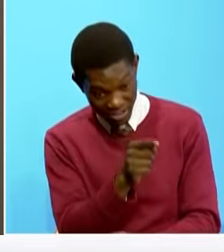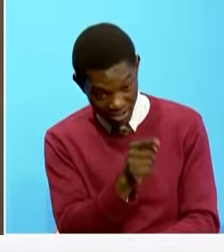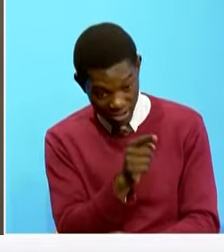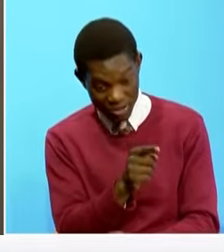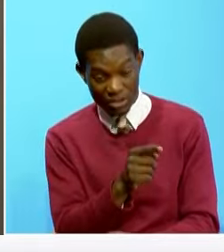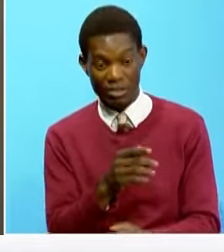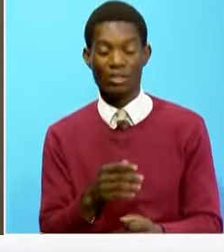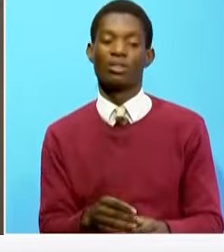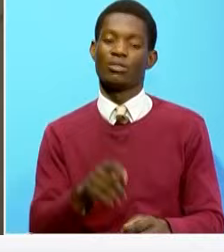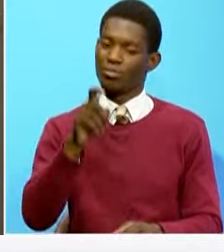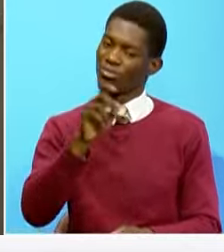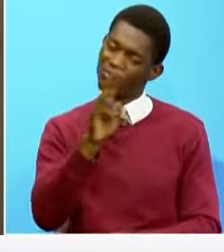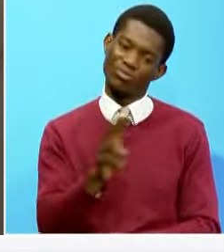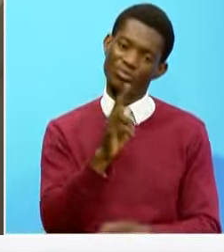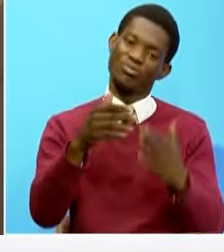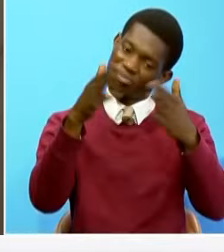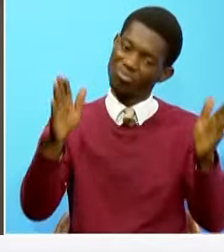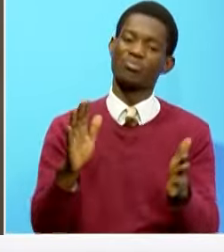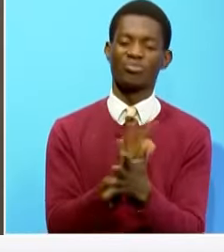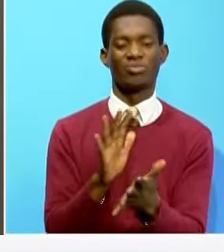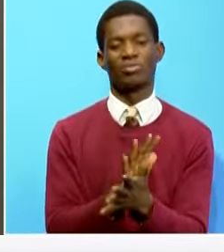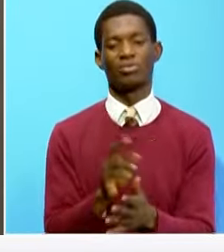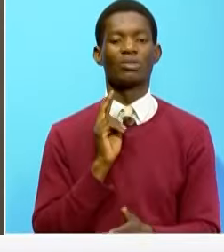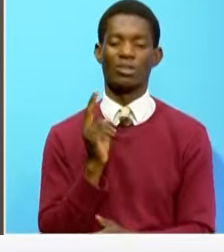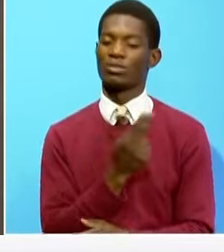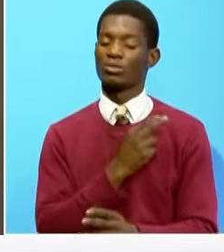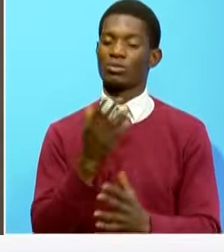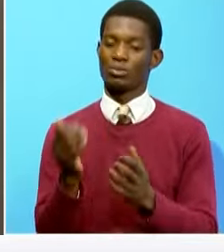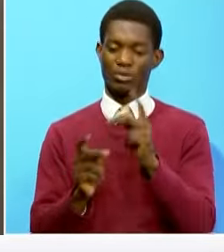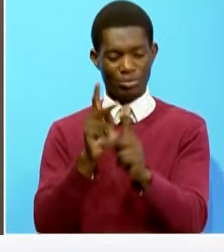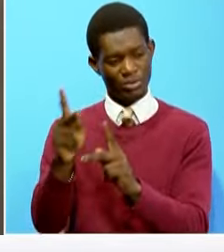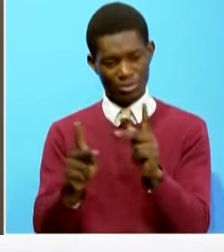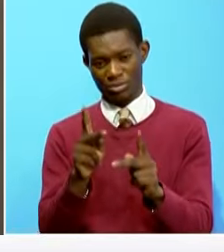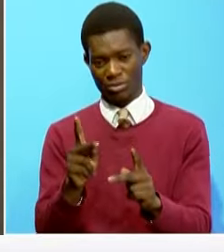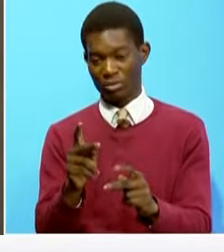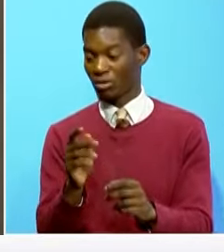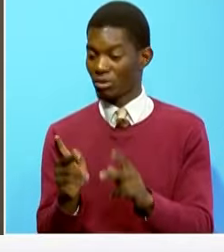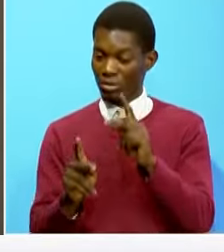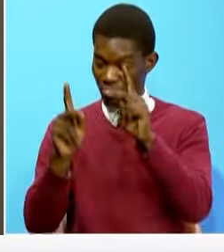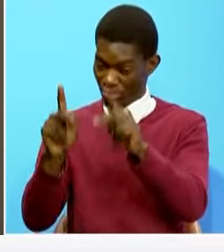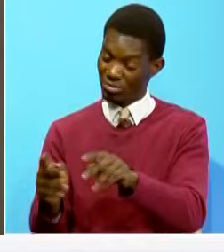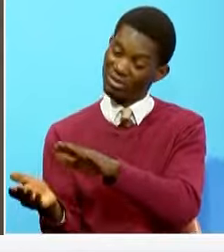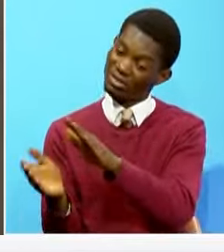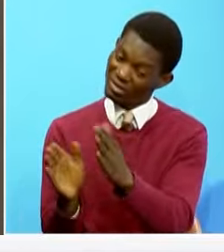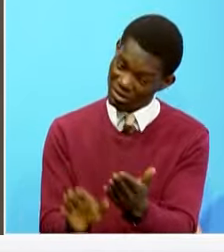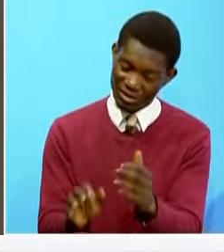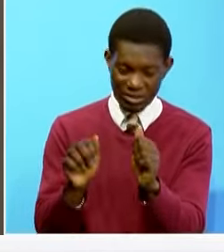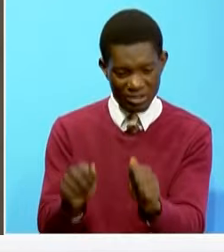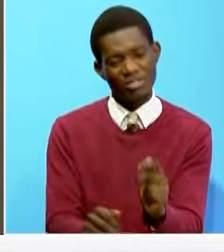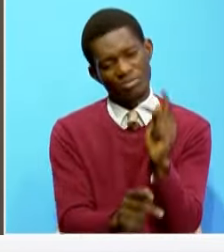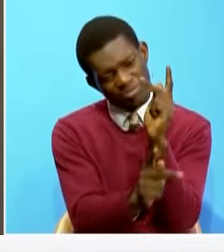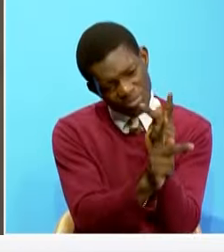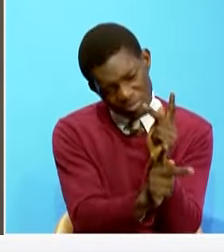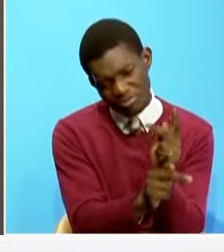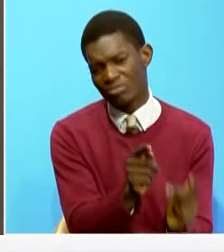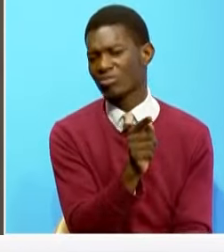start benefiting. We want people to start keeping their beloved ones during that time of waiting, at